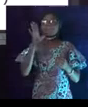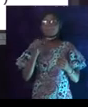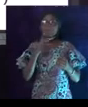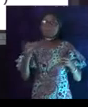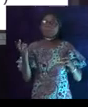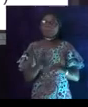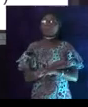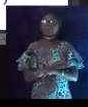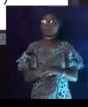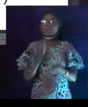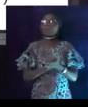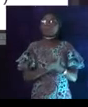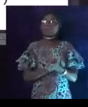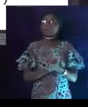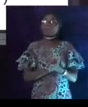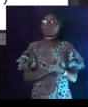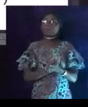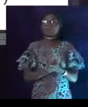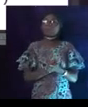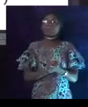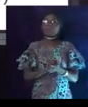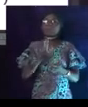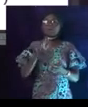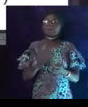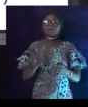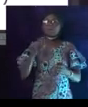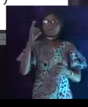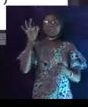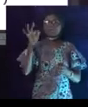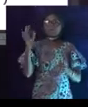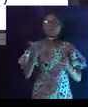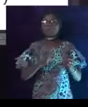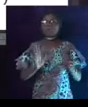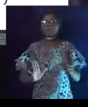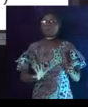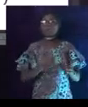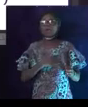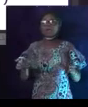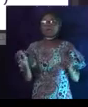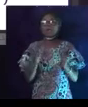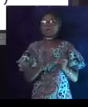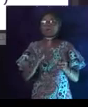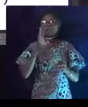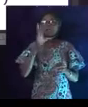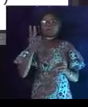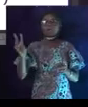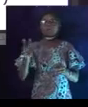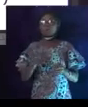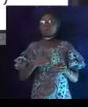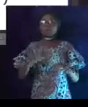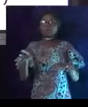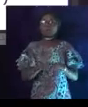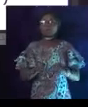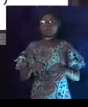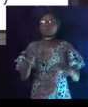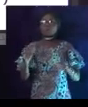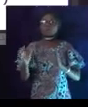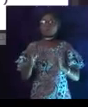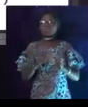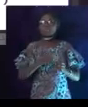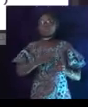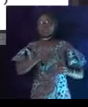measuring temperature are Celsius and the Fahrenheit. I also talked about the Kelvin,